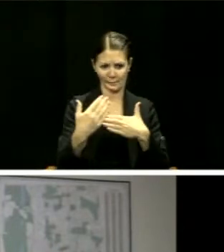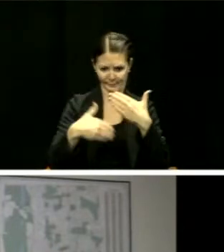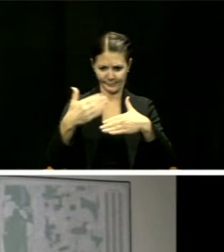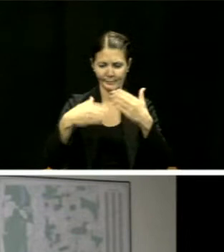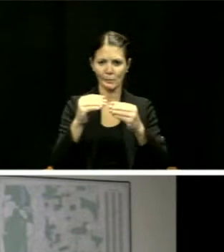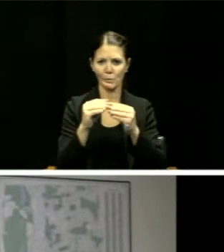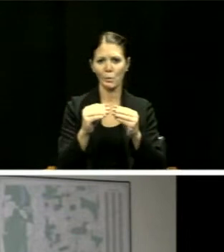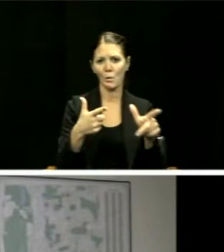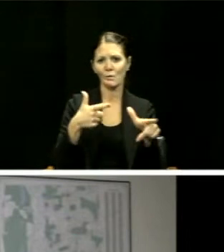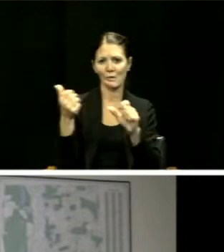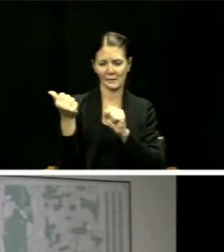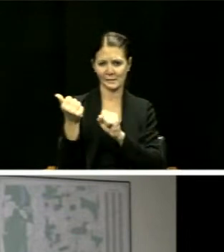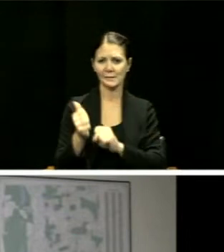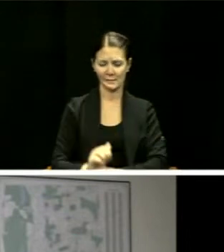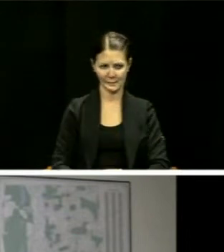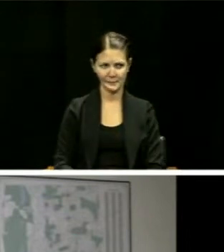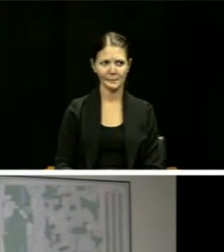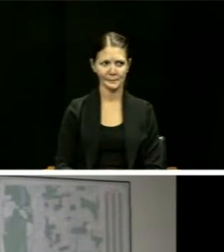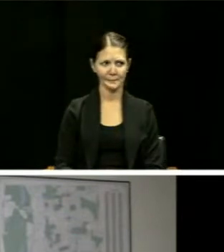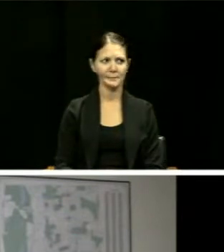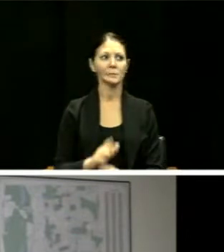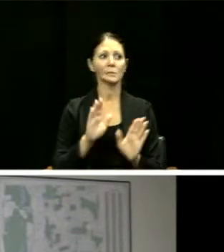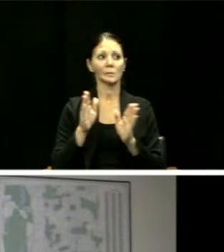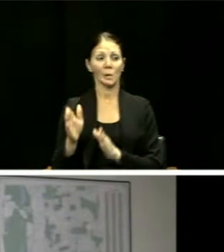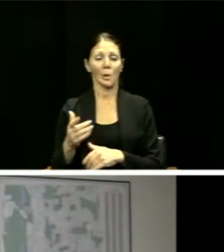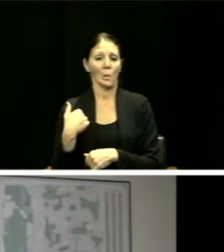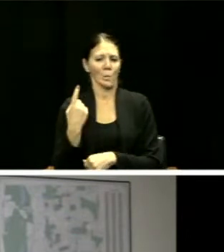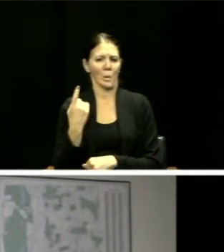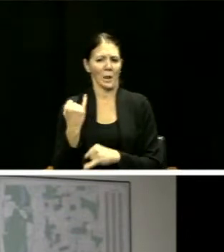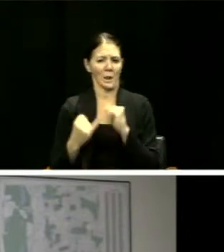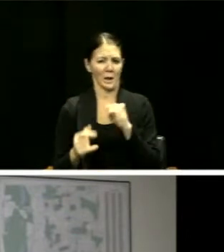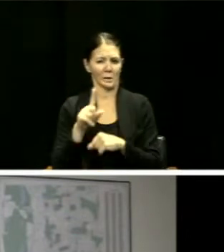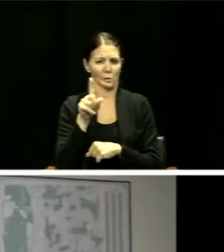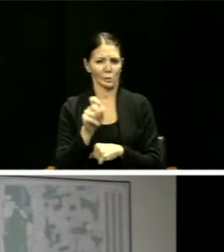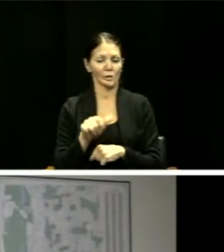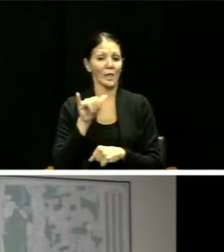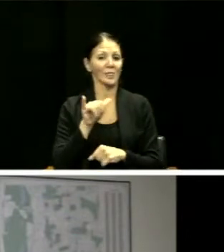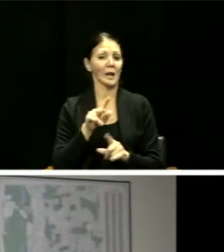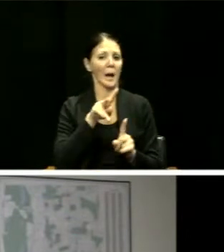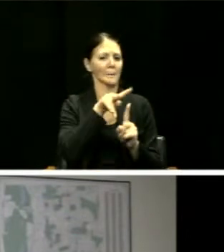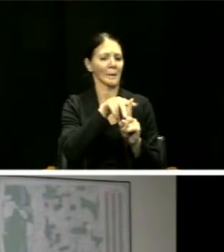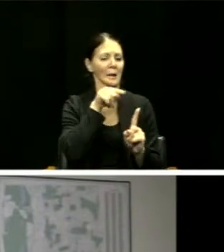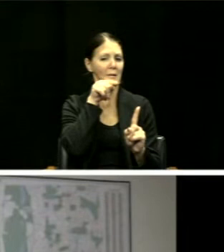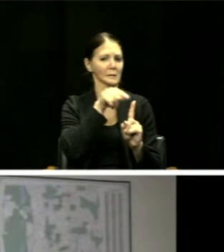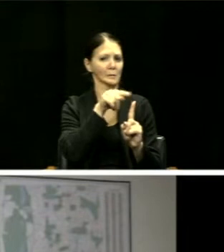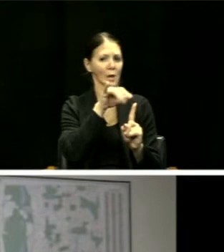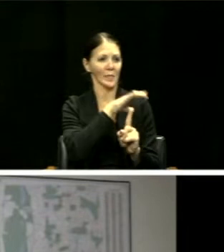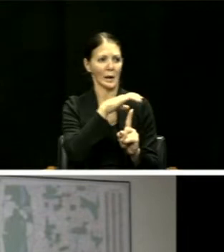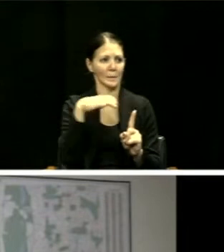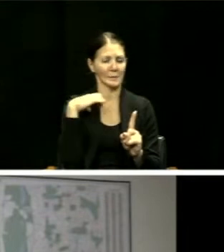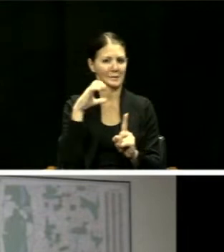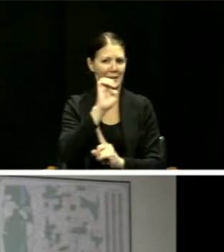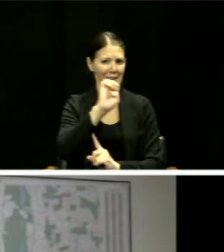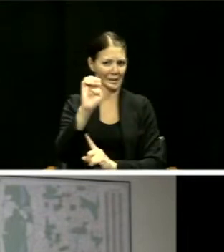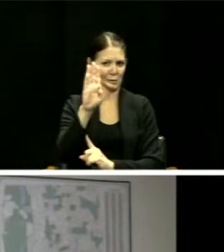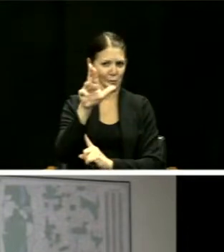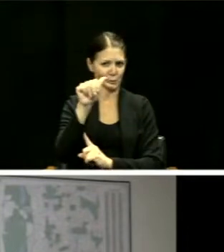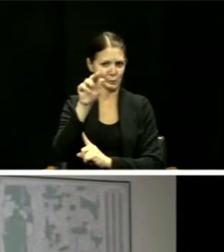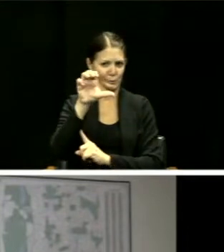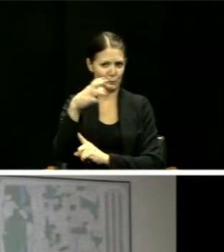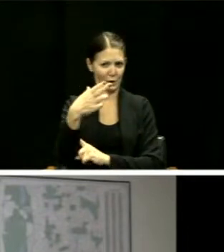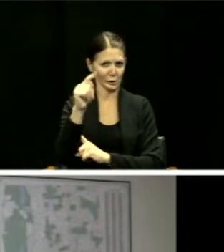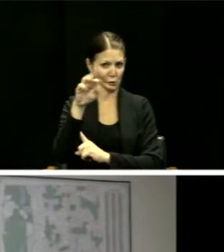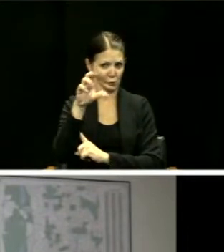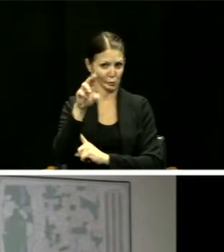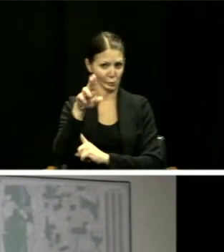manner. Okay, and I had one last question, but it pertains specifically to the commissioned East Branch Trout Brook report. Should I